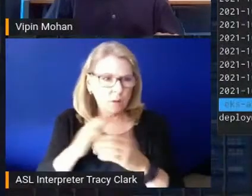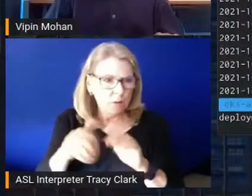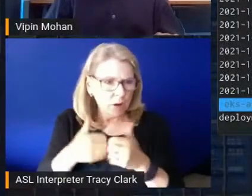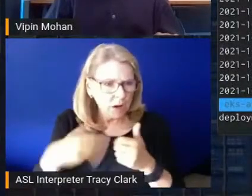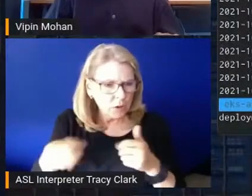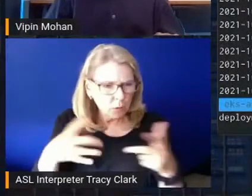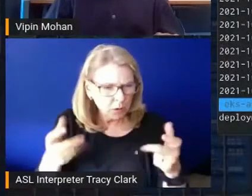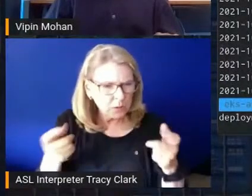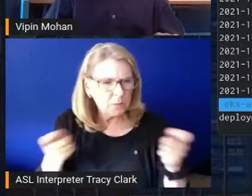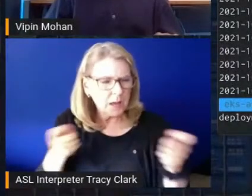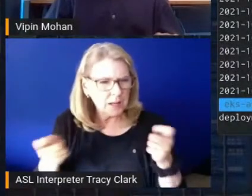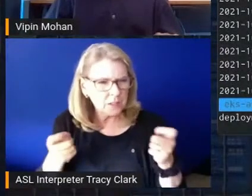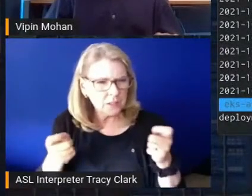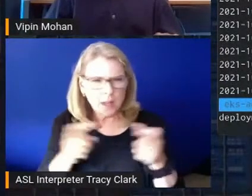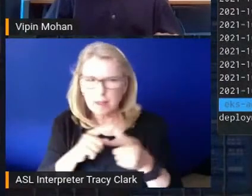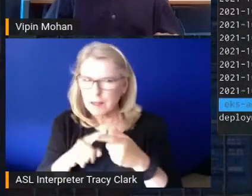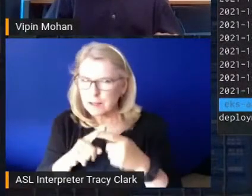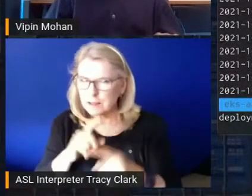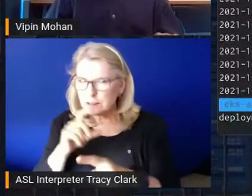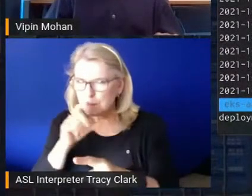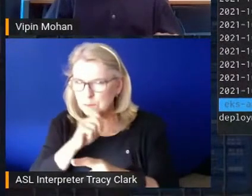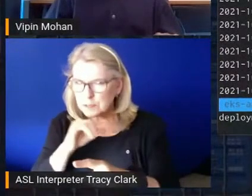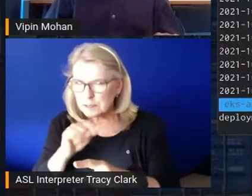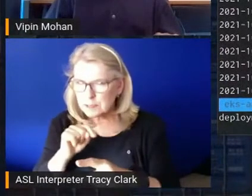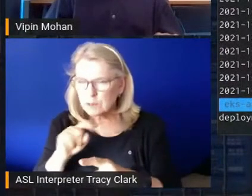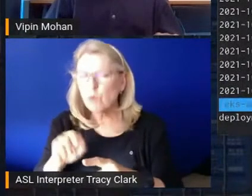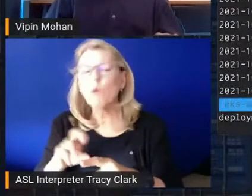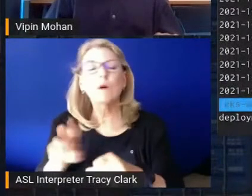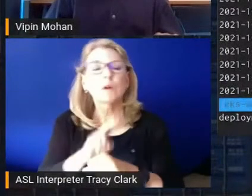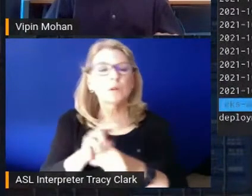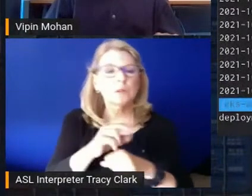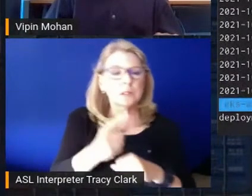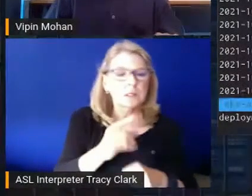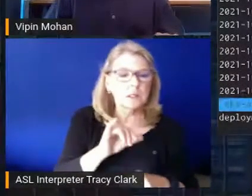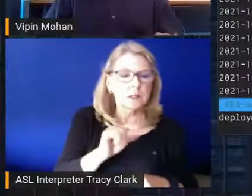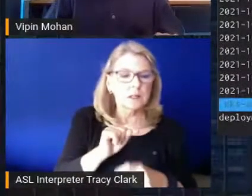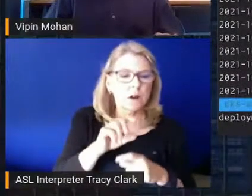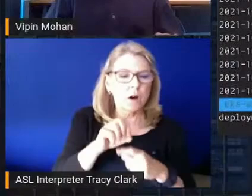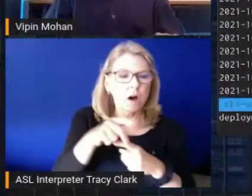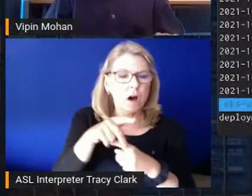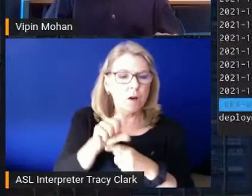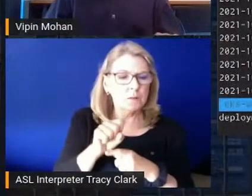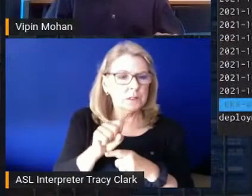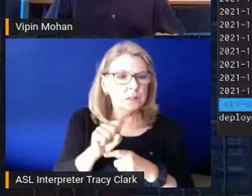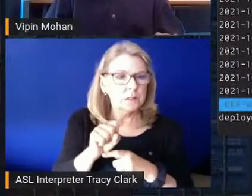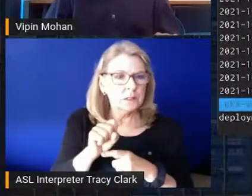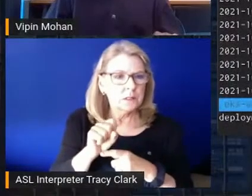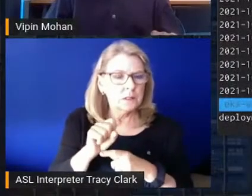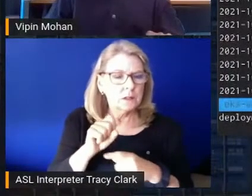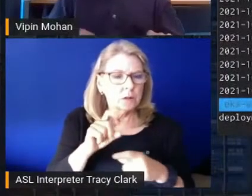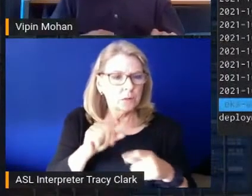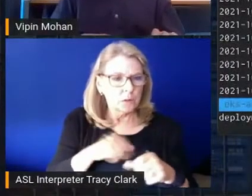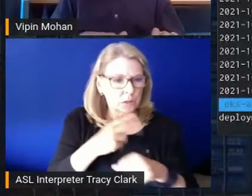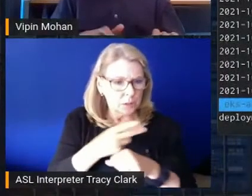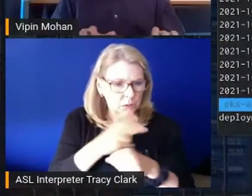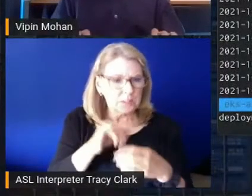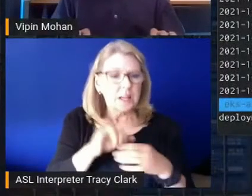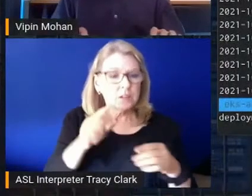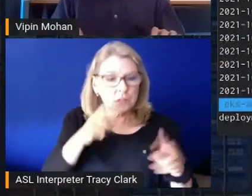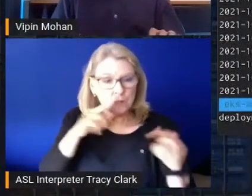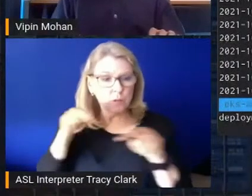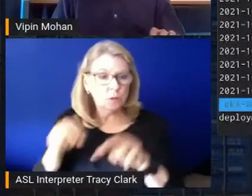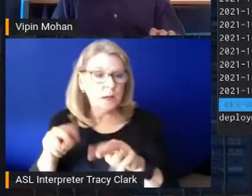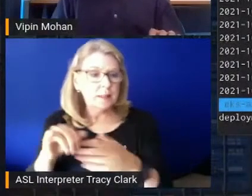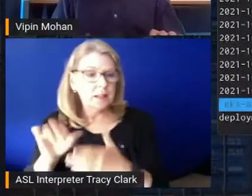cluster. Or you could use the GitOps way as well, where you just look at the configuration file, make